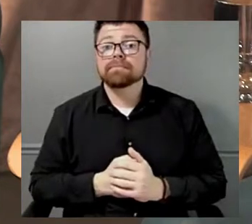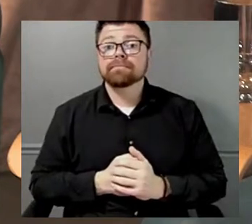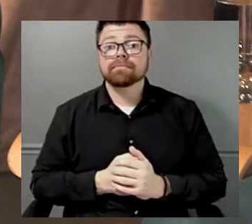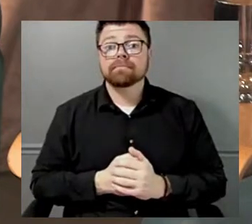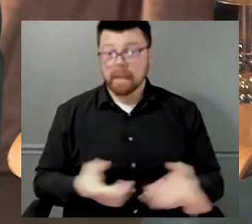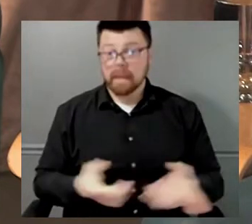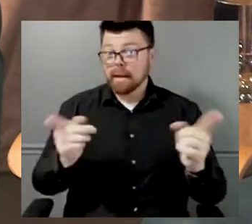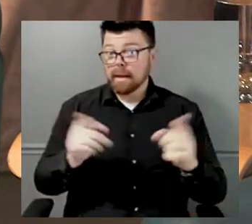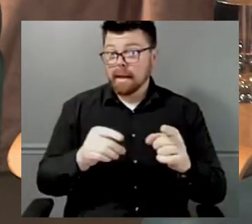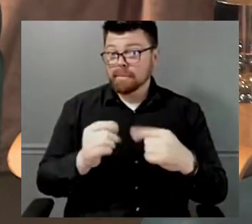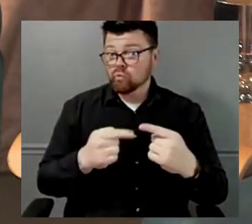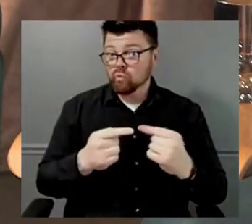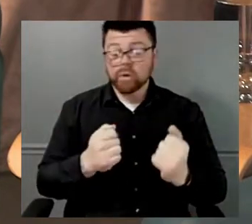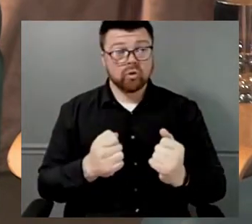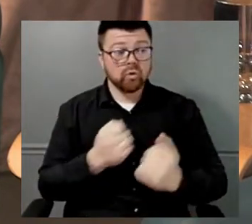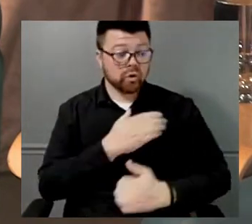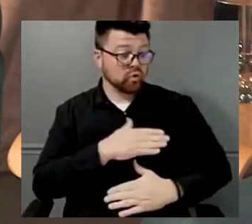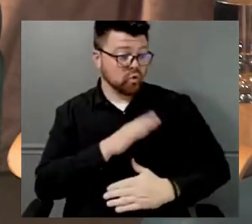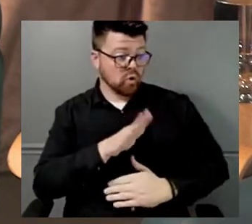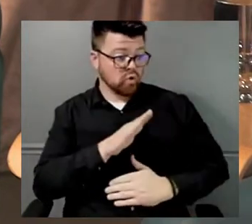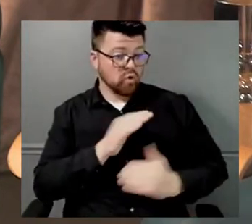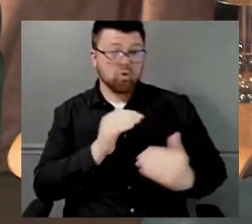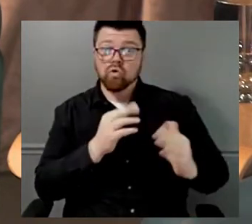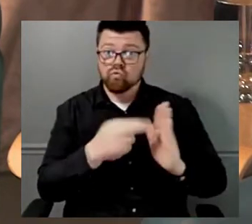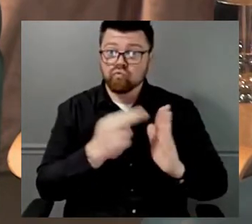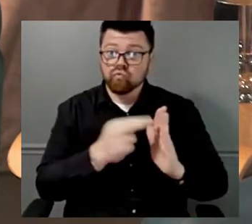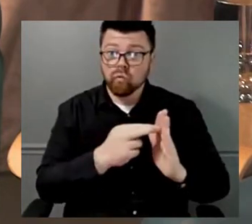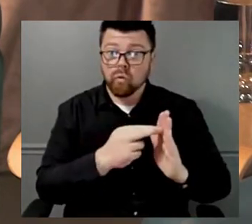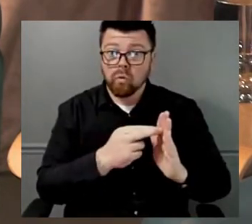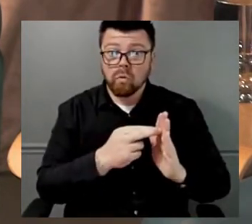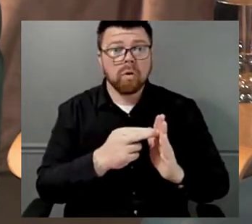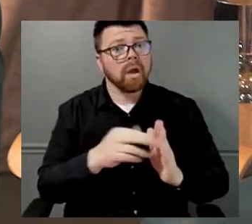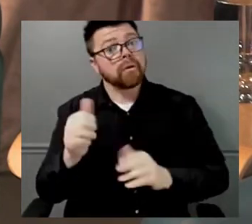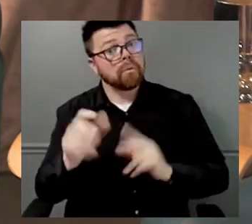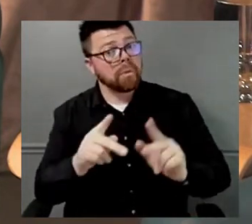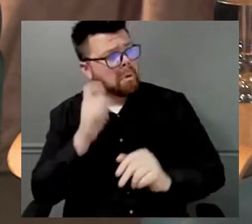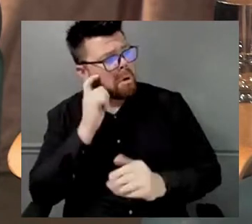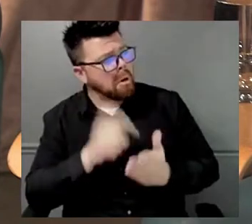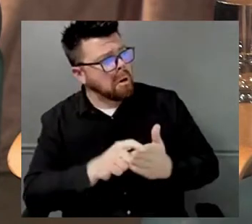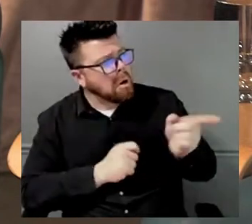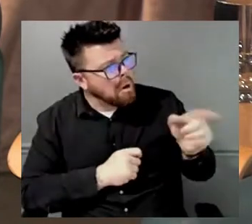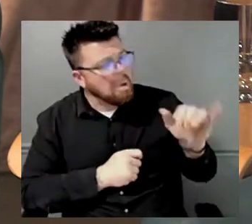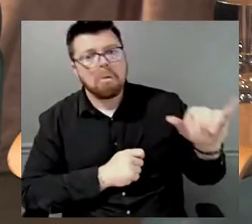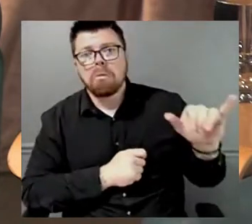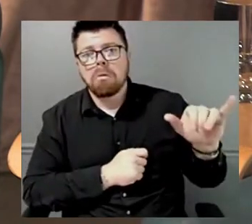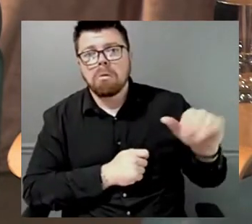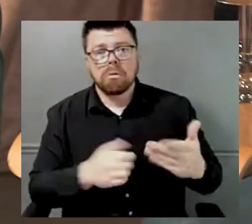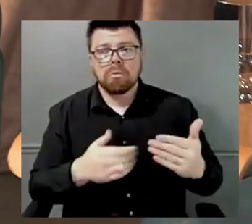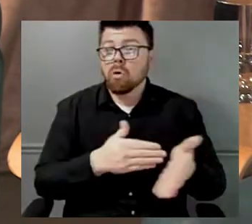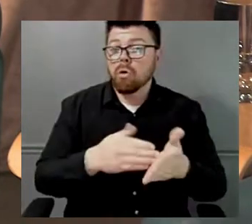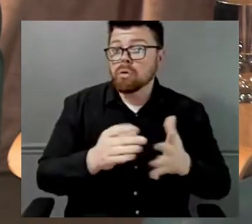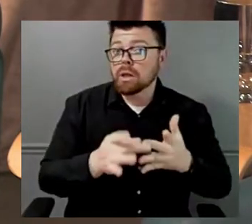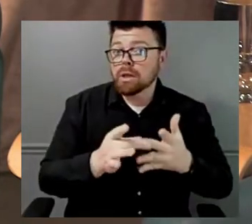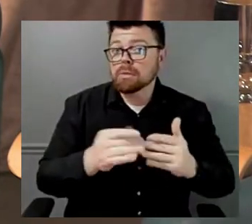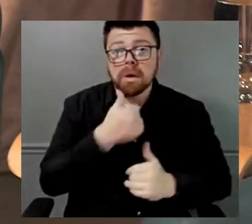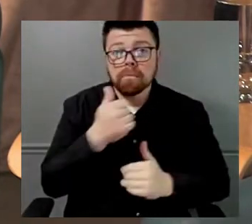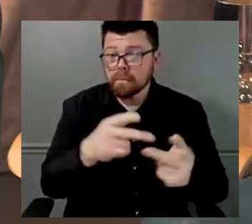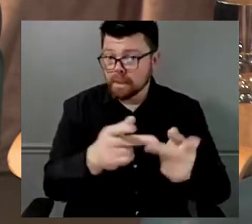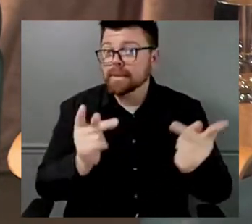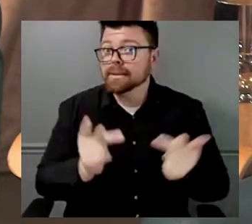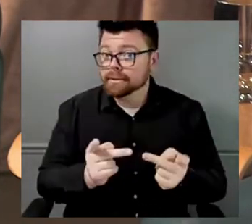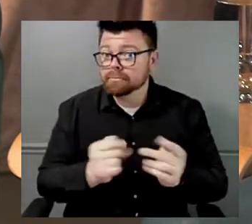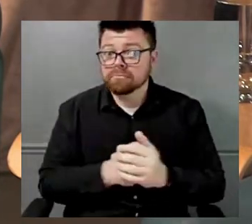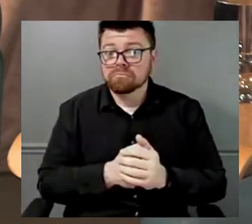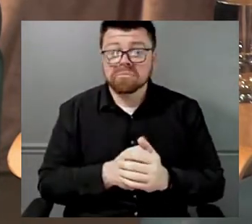you love what you do, people will often notice. And it will often lead you to better places. Sometimes